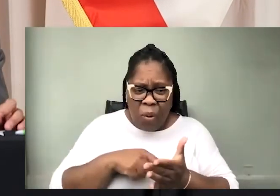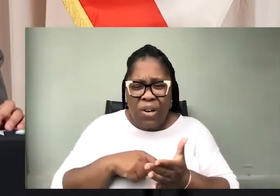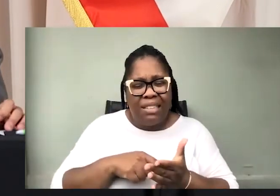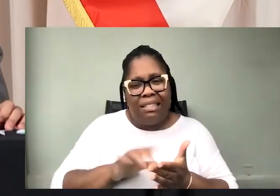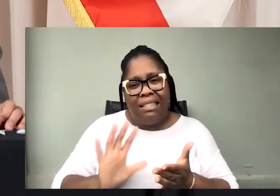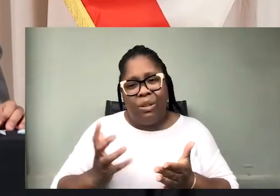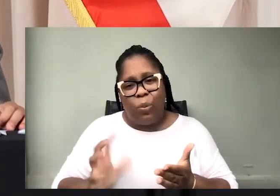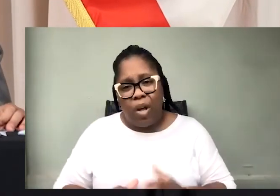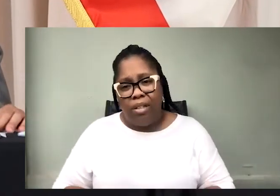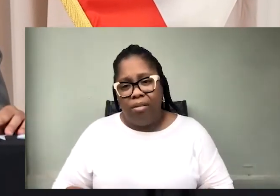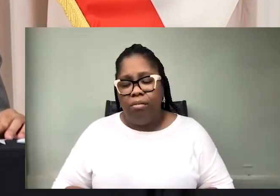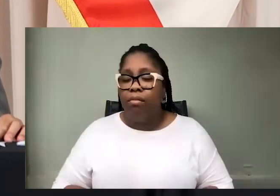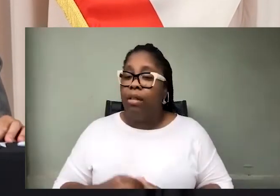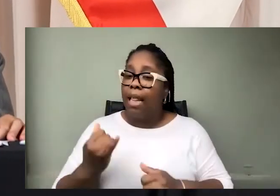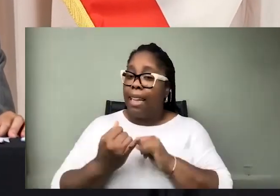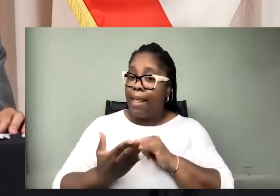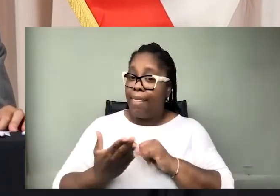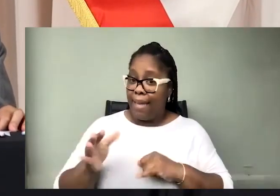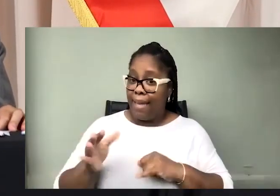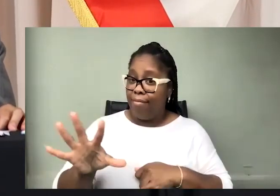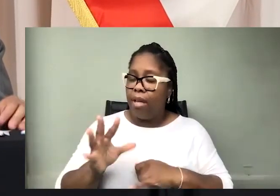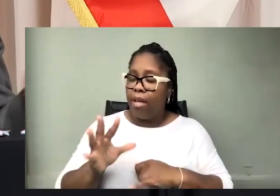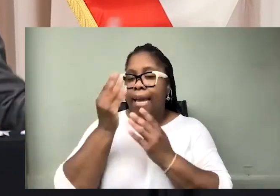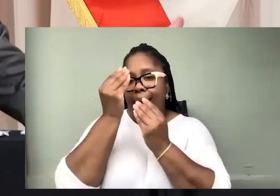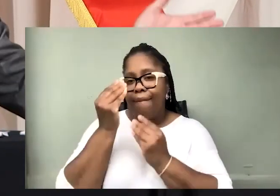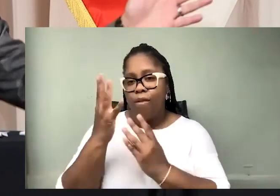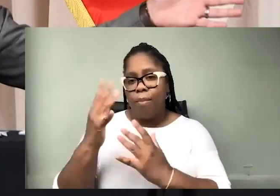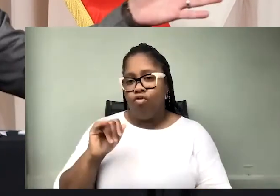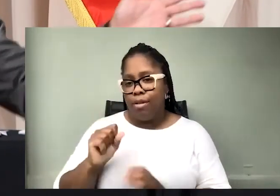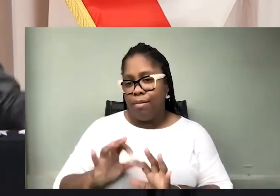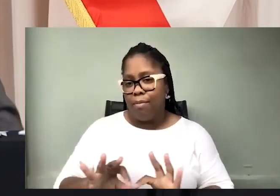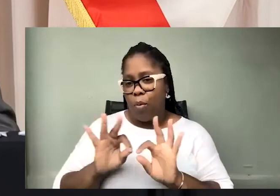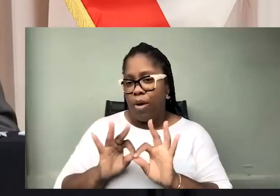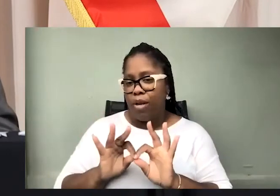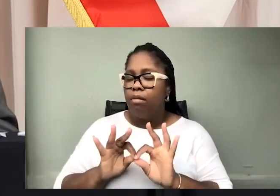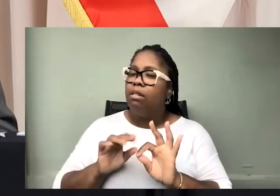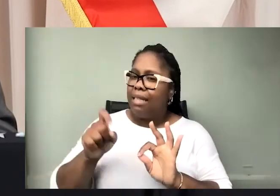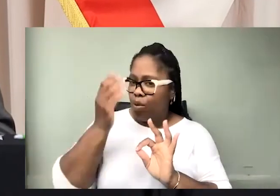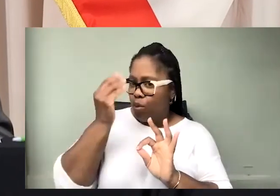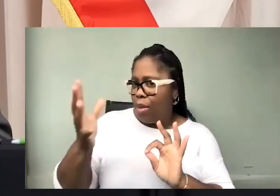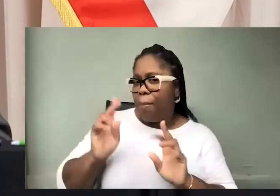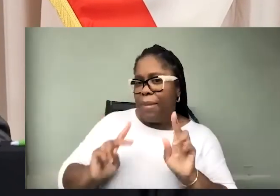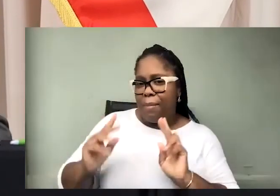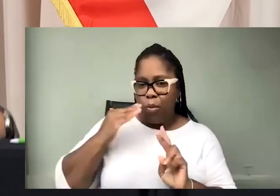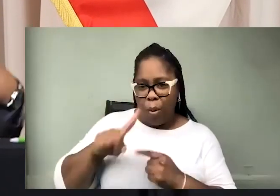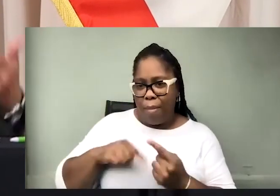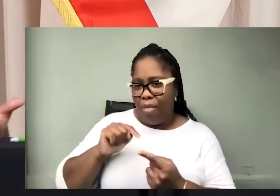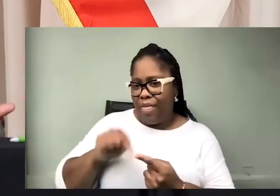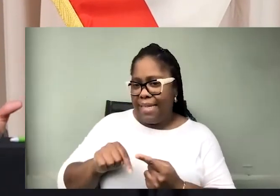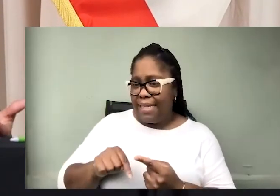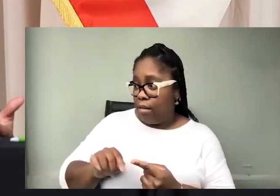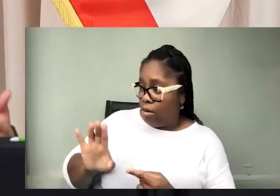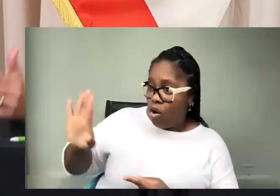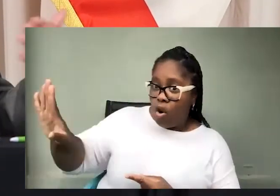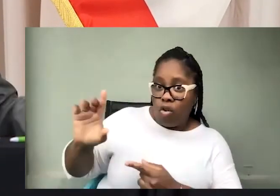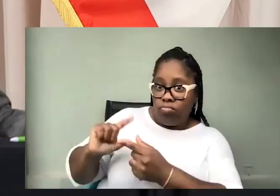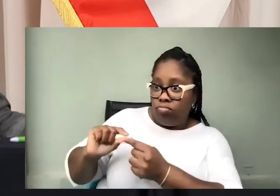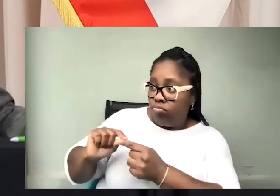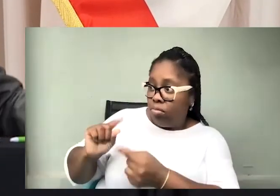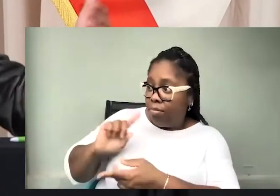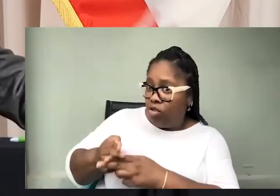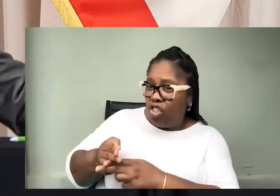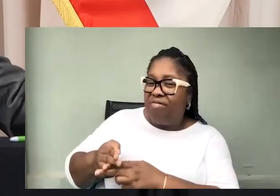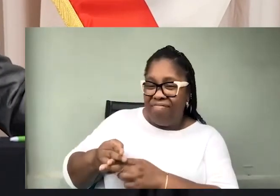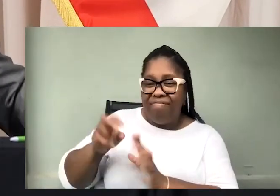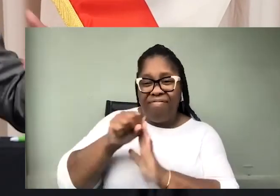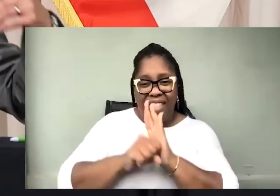the last thing I'd say is that information is important. We need to make sure that people know about this, and I think this builds on Ericka's point. And so I think at the state level could do a better